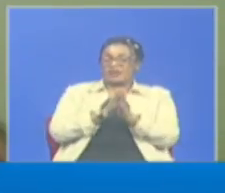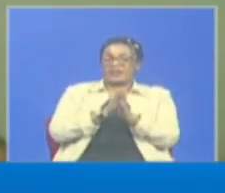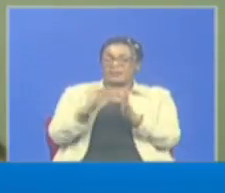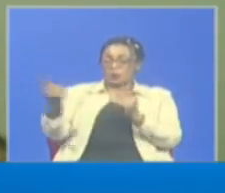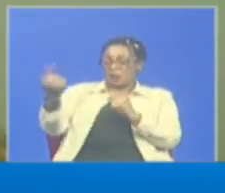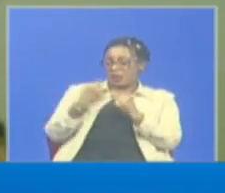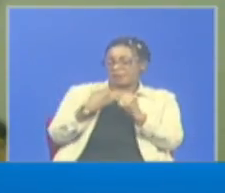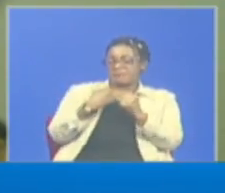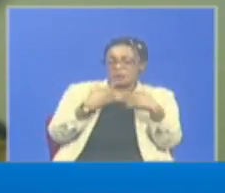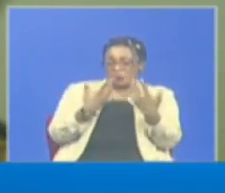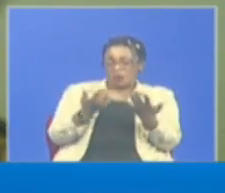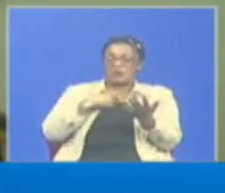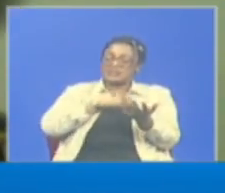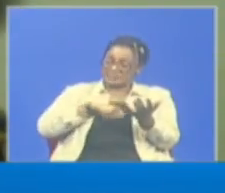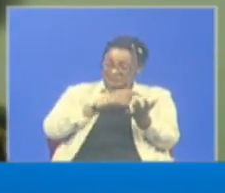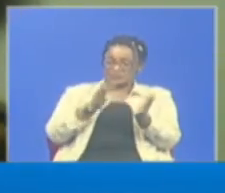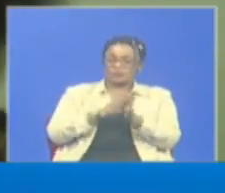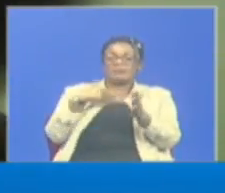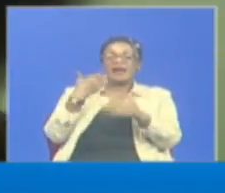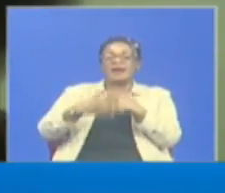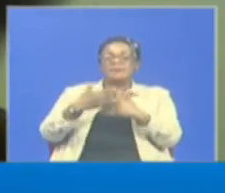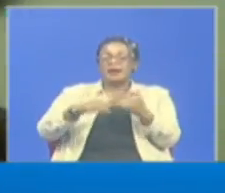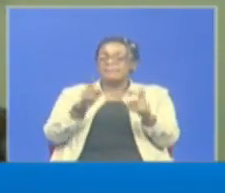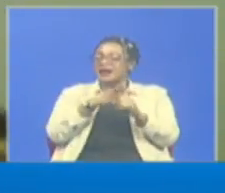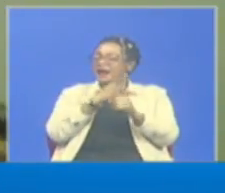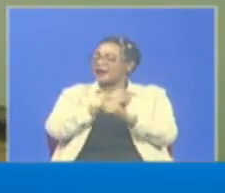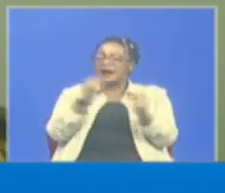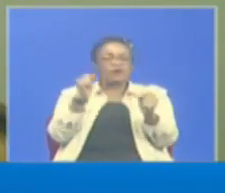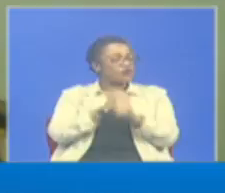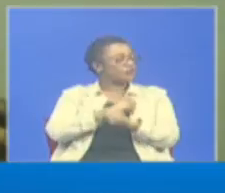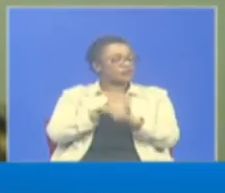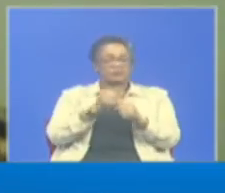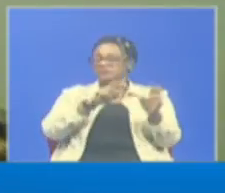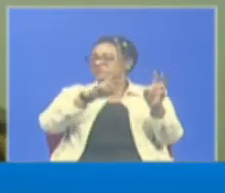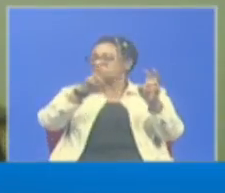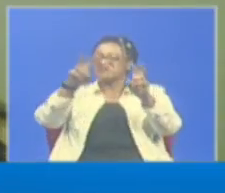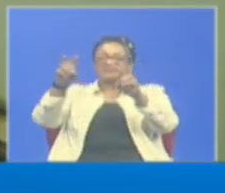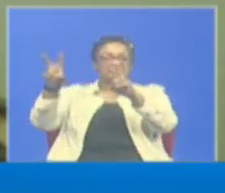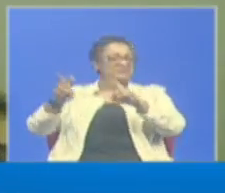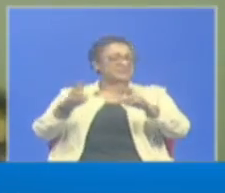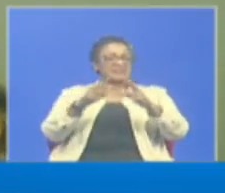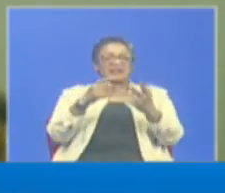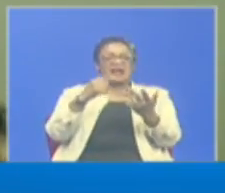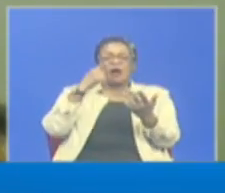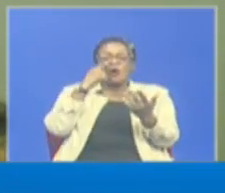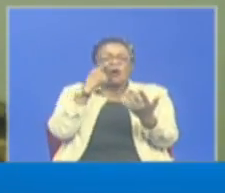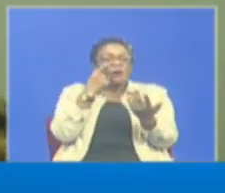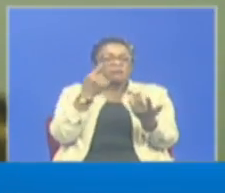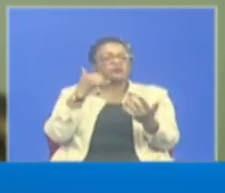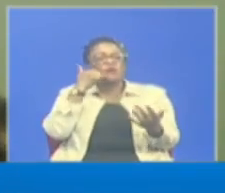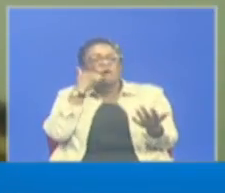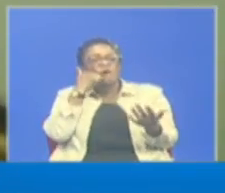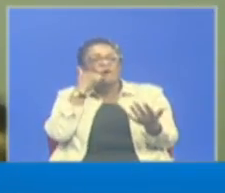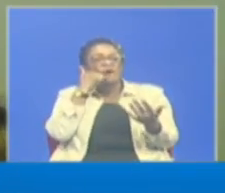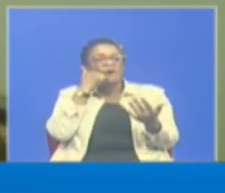I will sympathize with my neighbor, but I will not go and start looking for a home somewhere, or make to call, first of all, a toll-free line that will